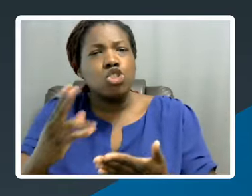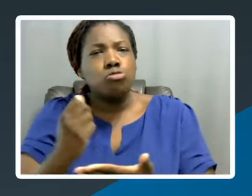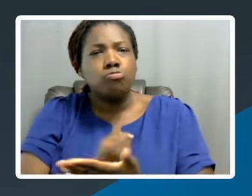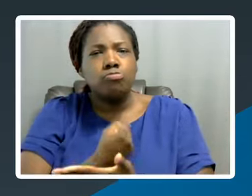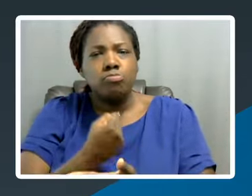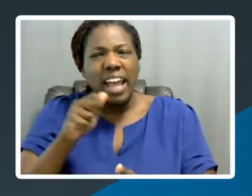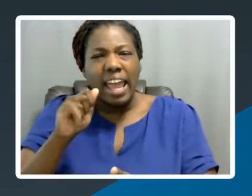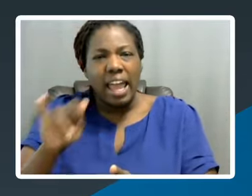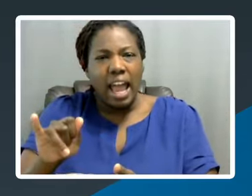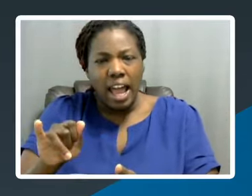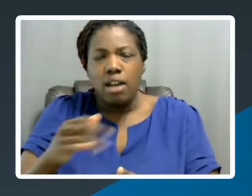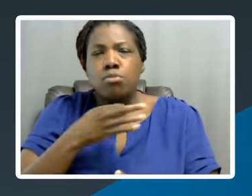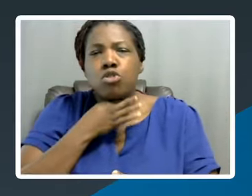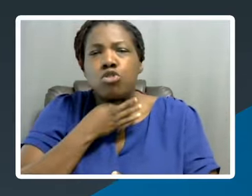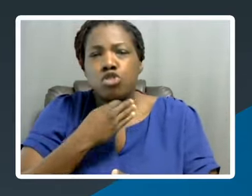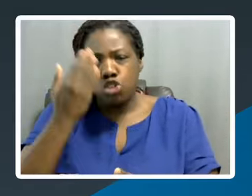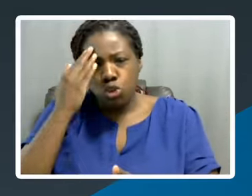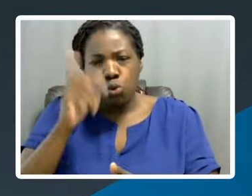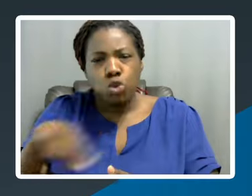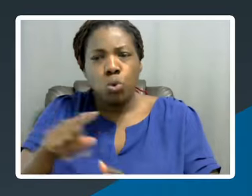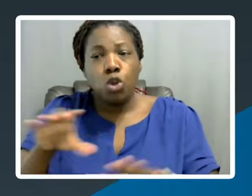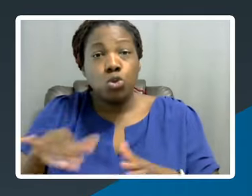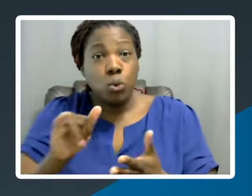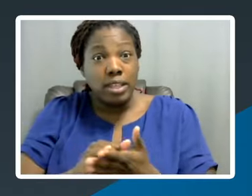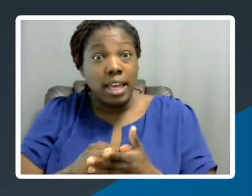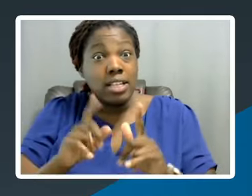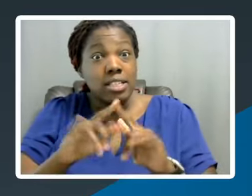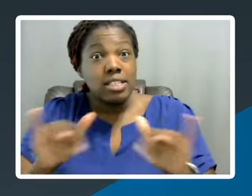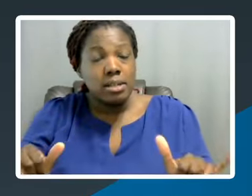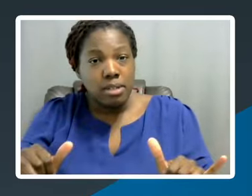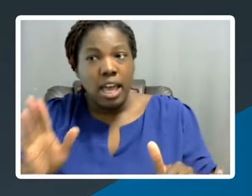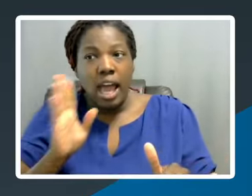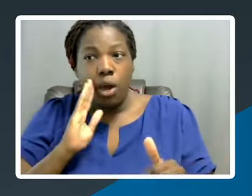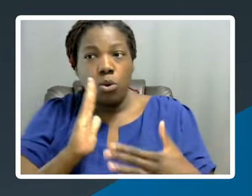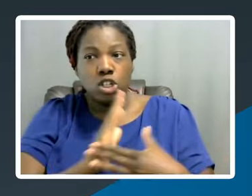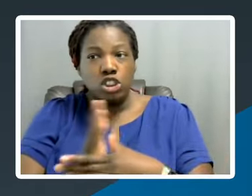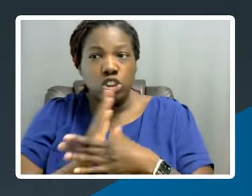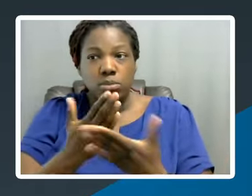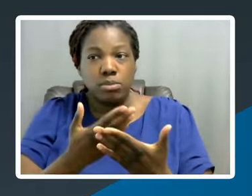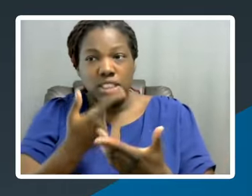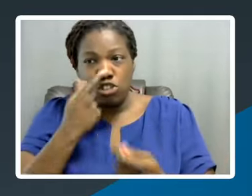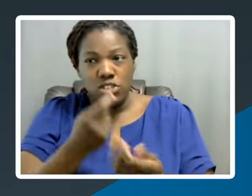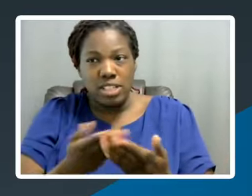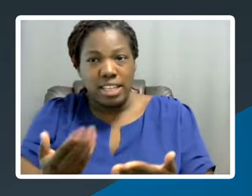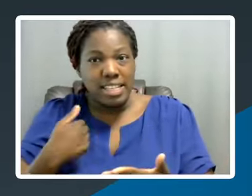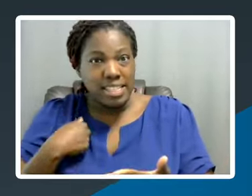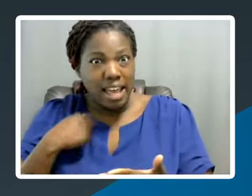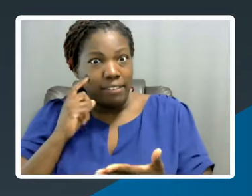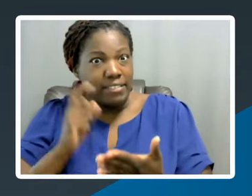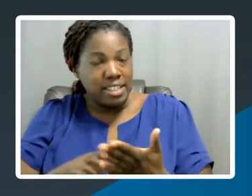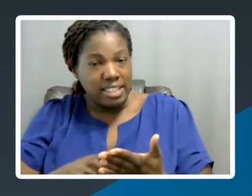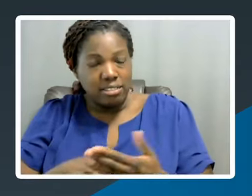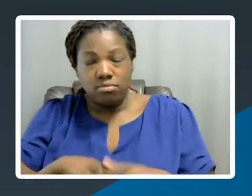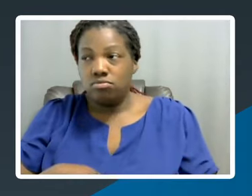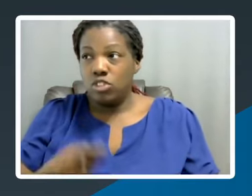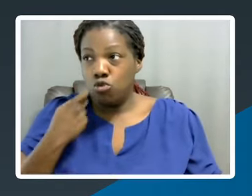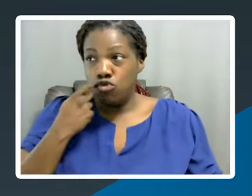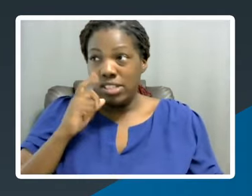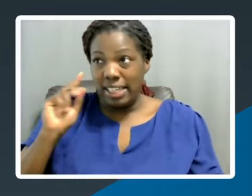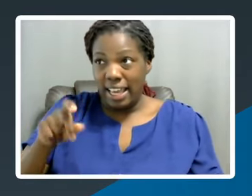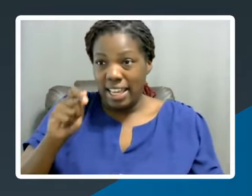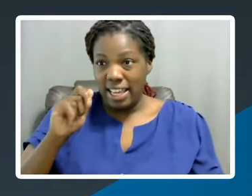really curious to know what people are doing. While you're doing that, I'm gonna share some interesting things that I've seen. I've recently asked AI to help me